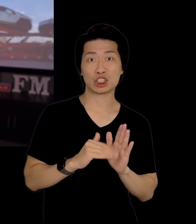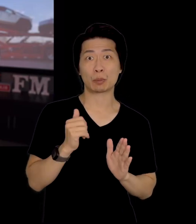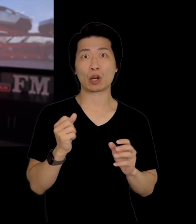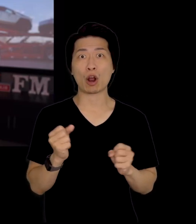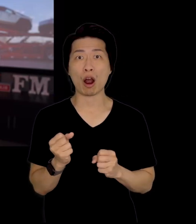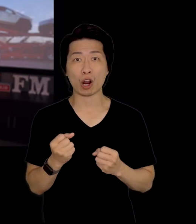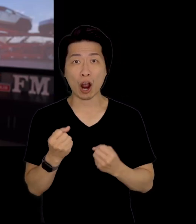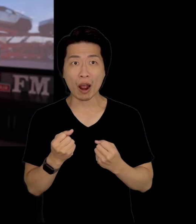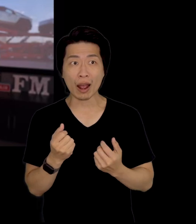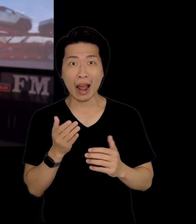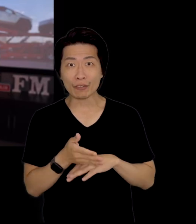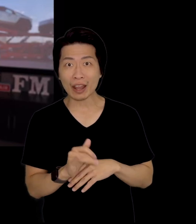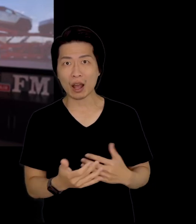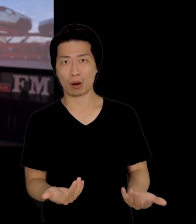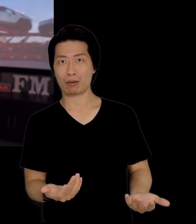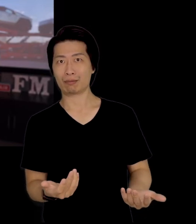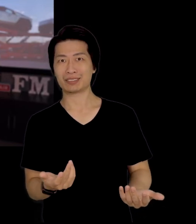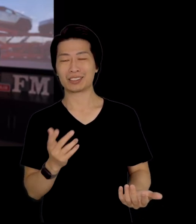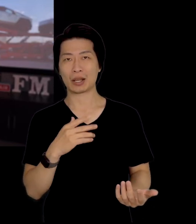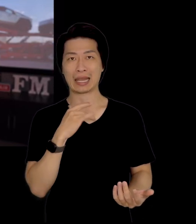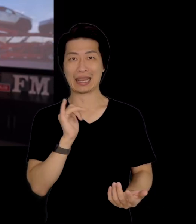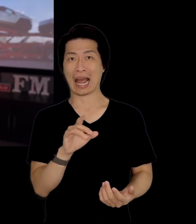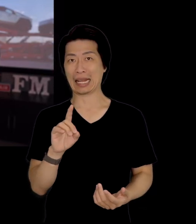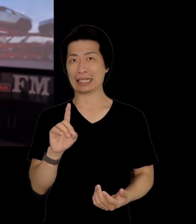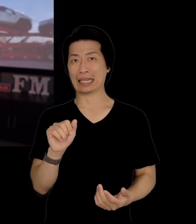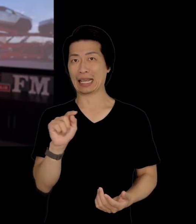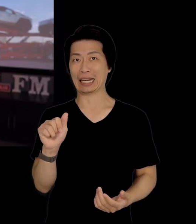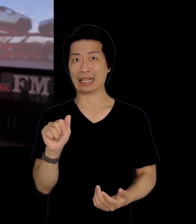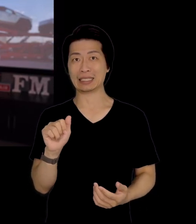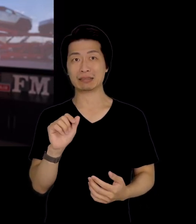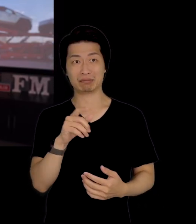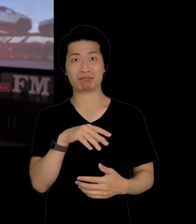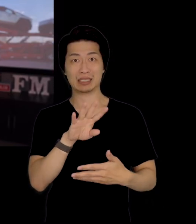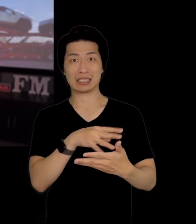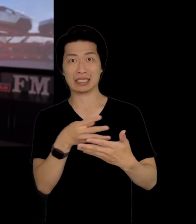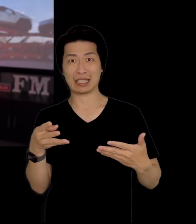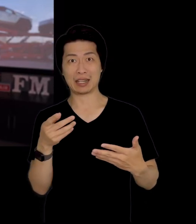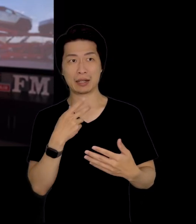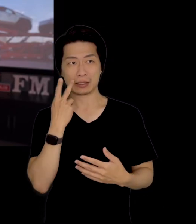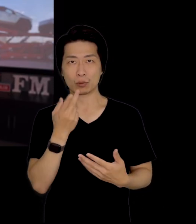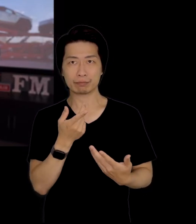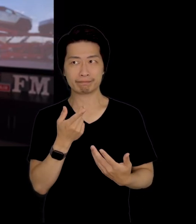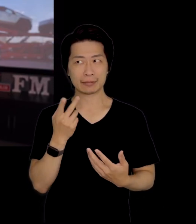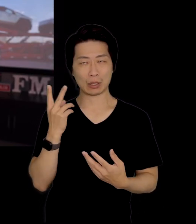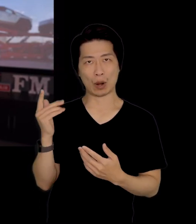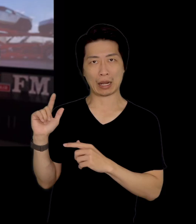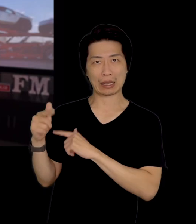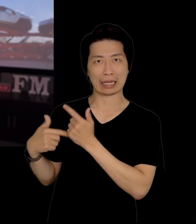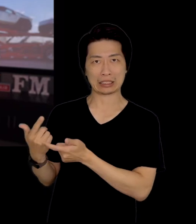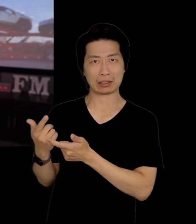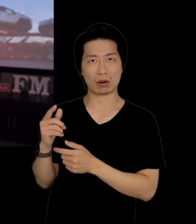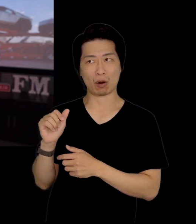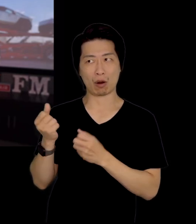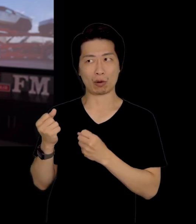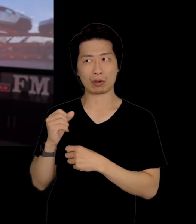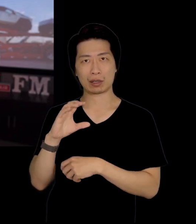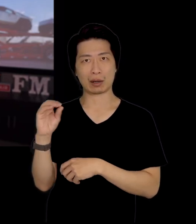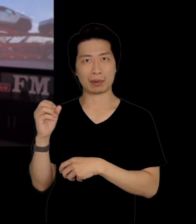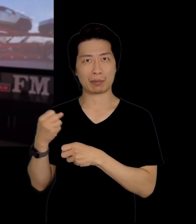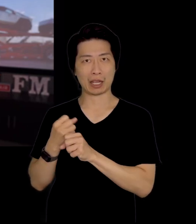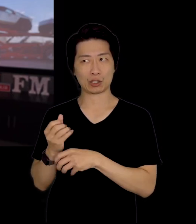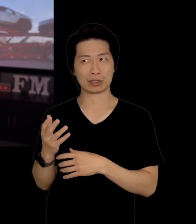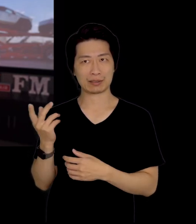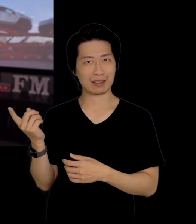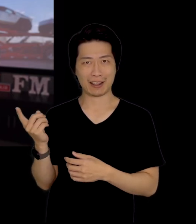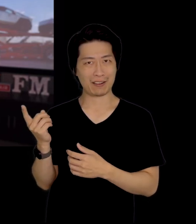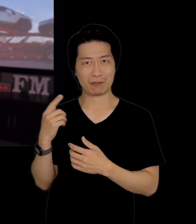and potentially even a cheaper car after that compact car? In my opinion, this kind of data set is what really describes what's about to happen to legacy automakers in the